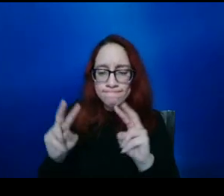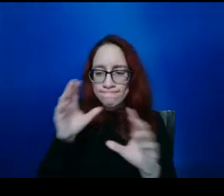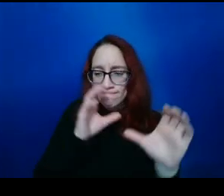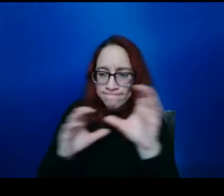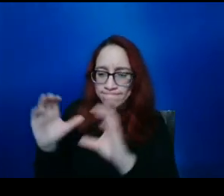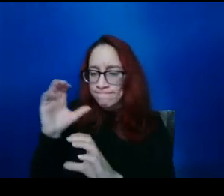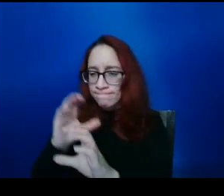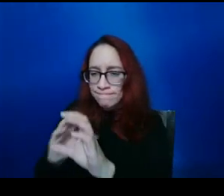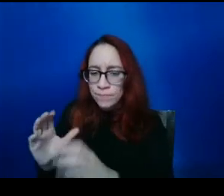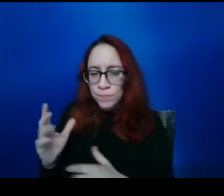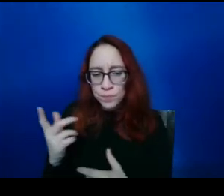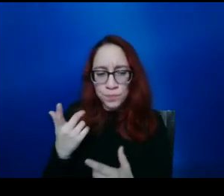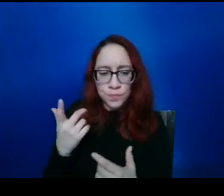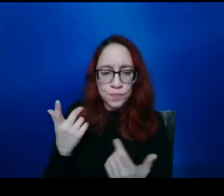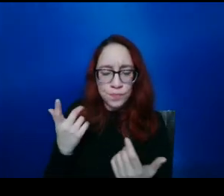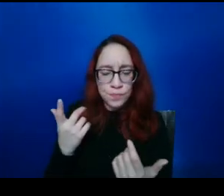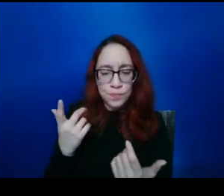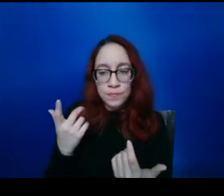we